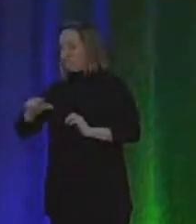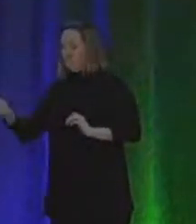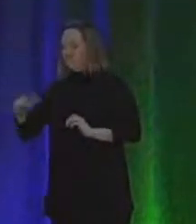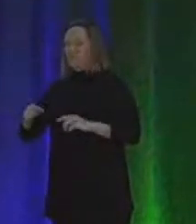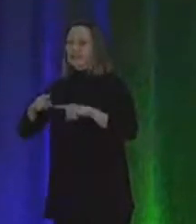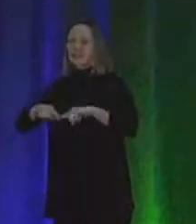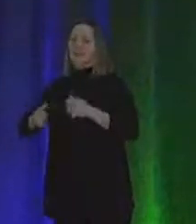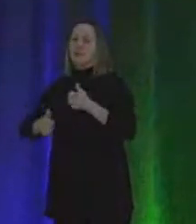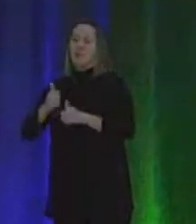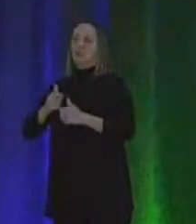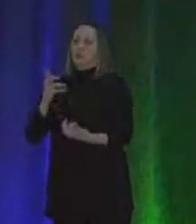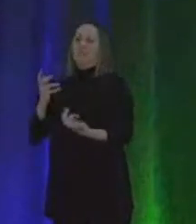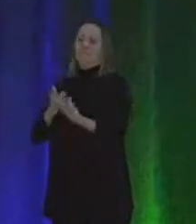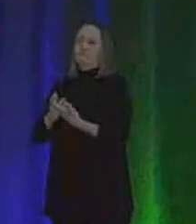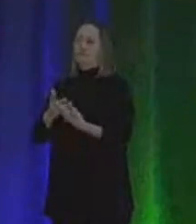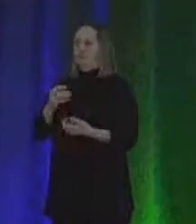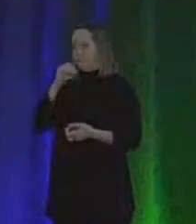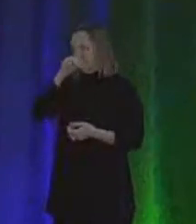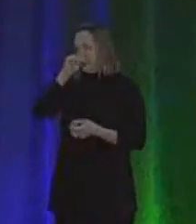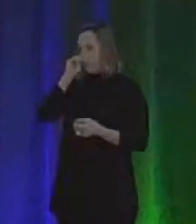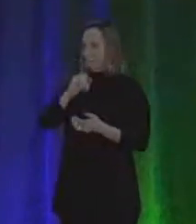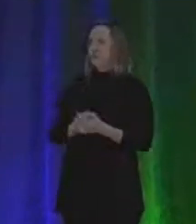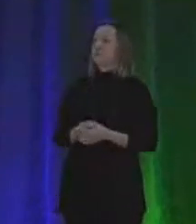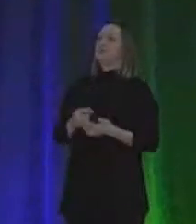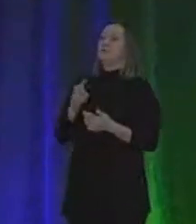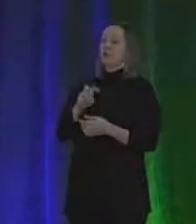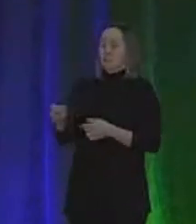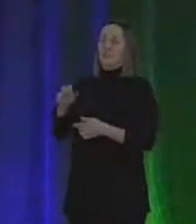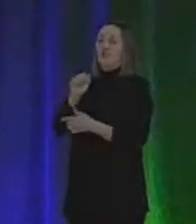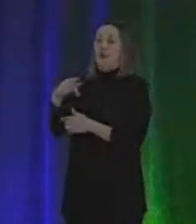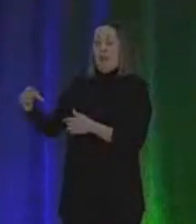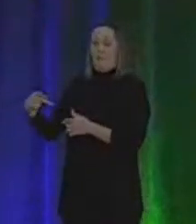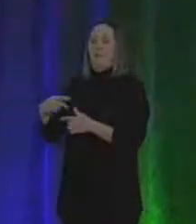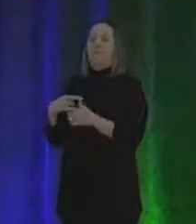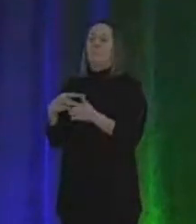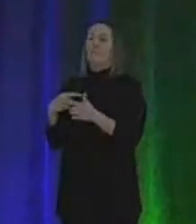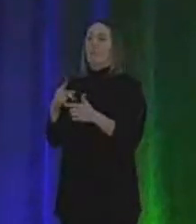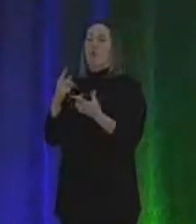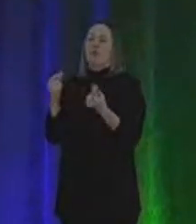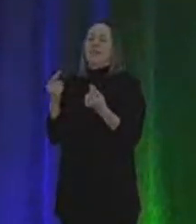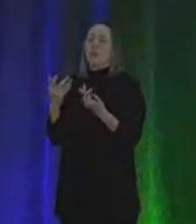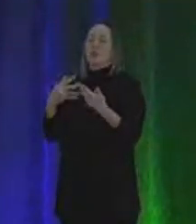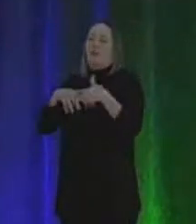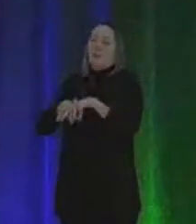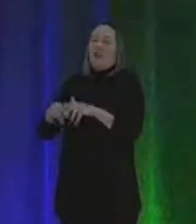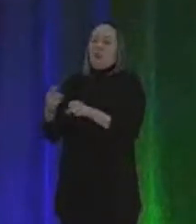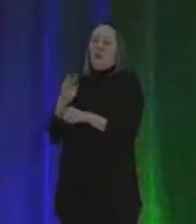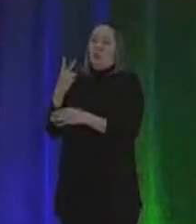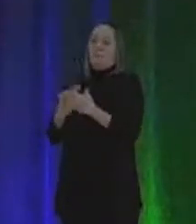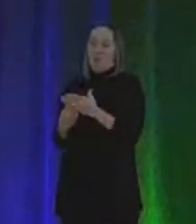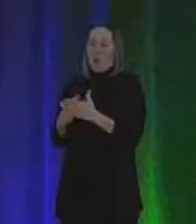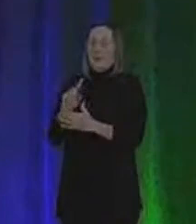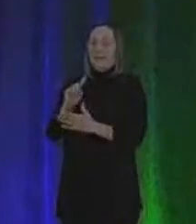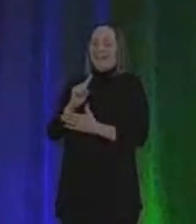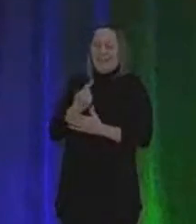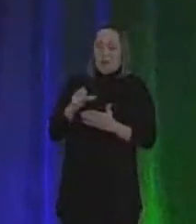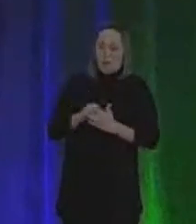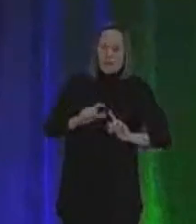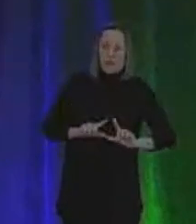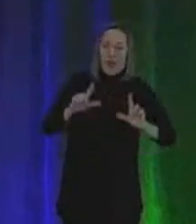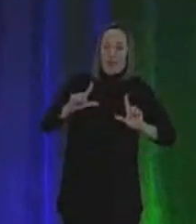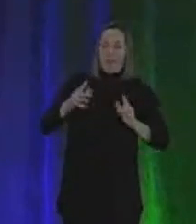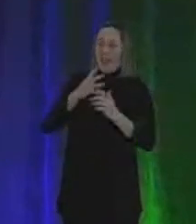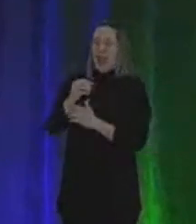is most appropriate. So transitional apps essentially try to combine the benefits of both single-page applications